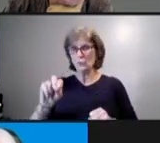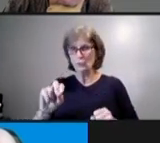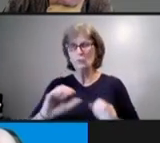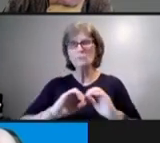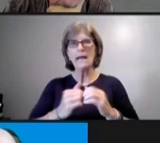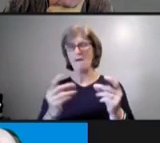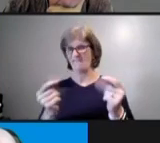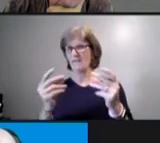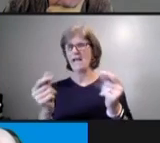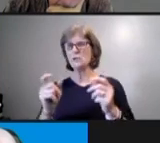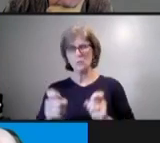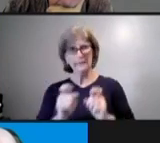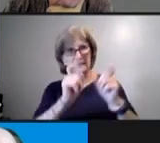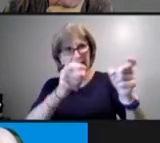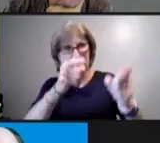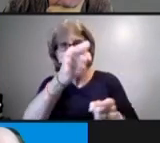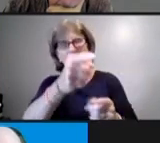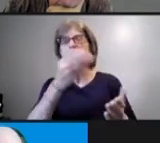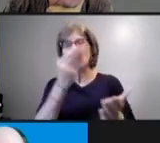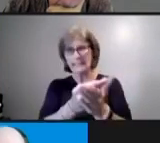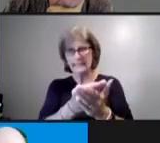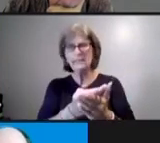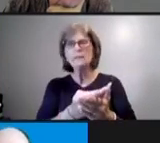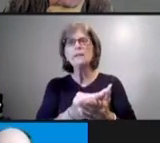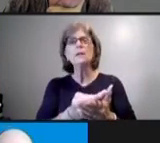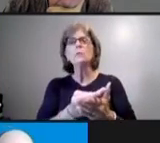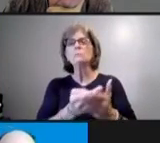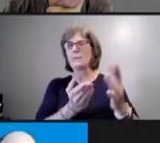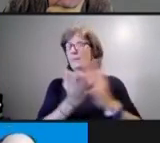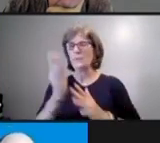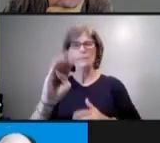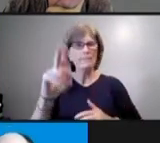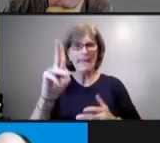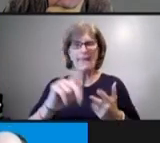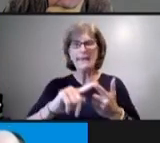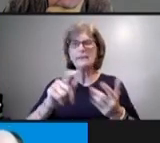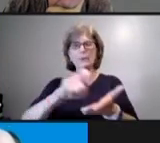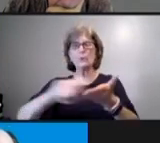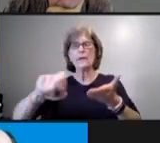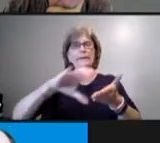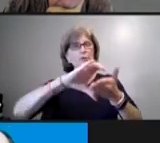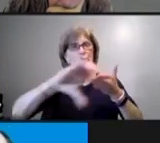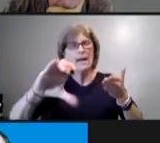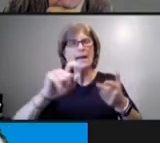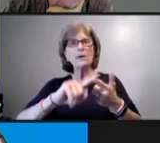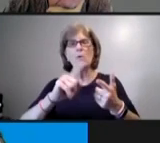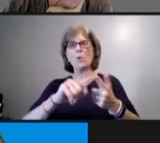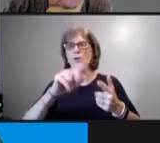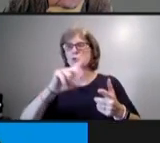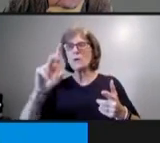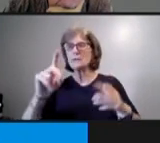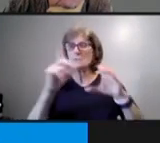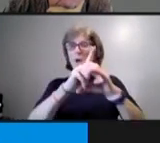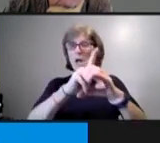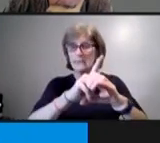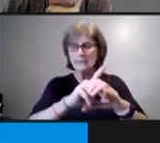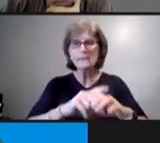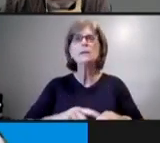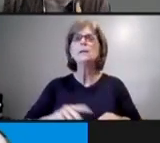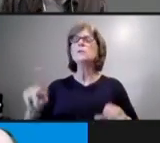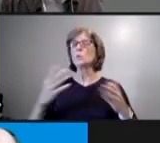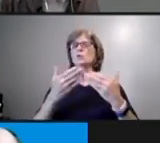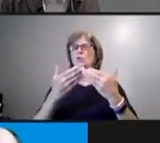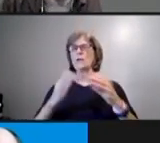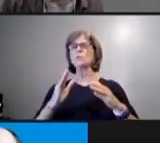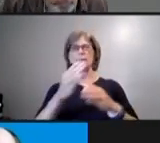can direct deposit money into their account. We can mail them a check if they'd prefer. But generally speaking,